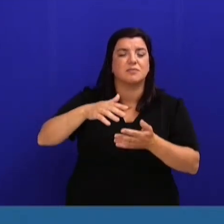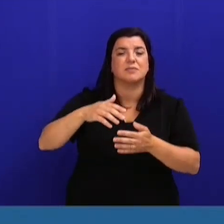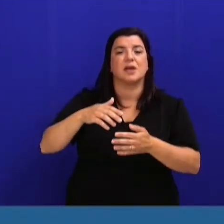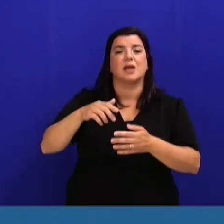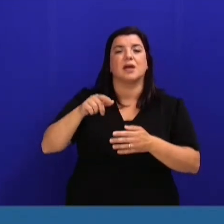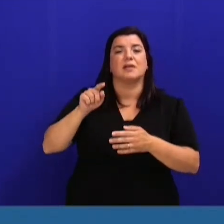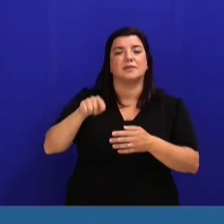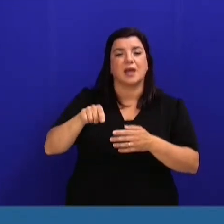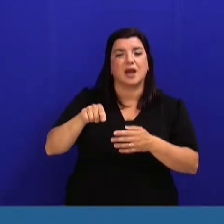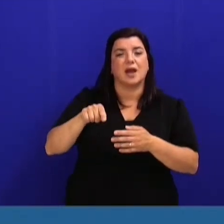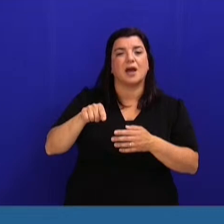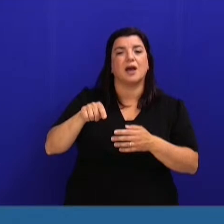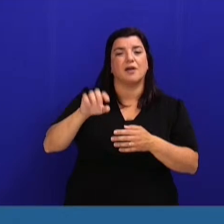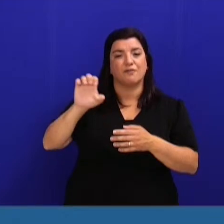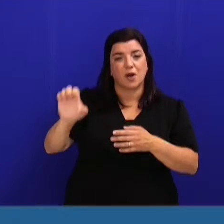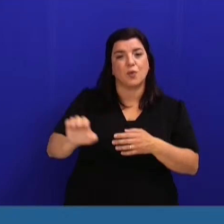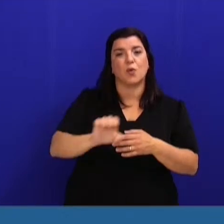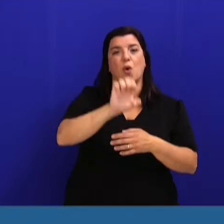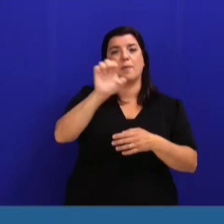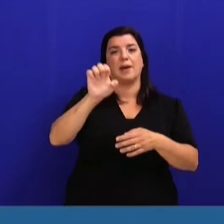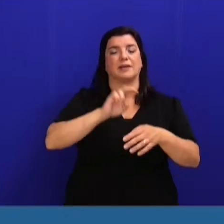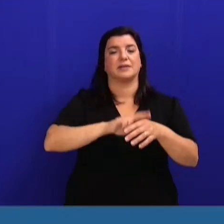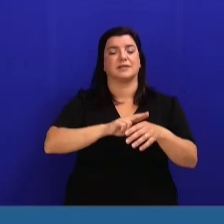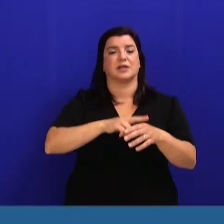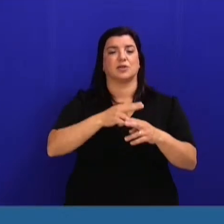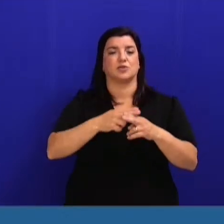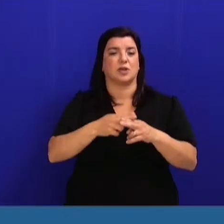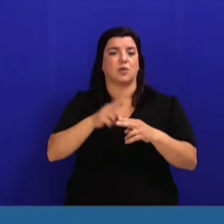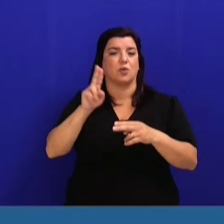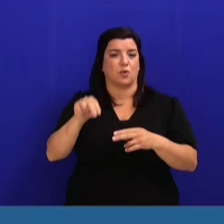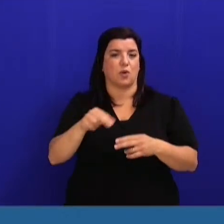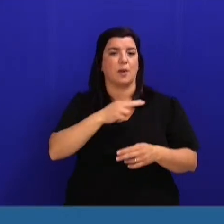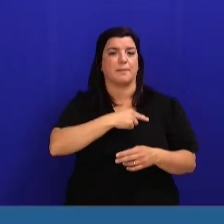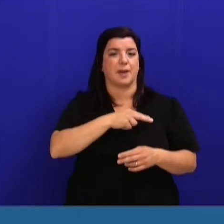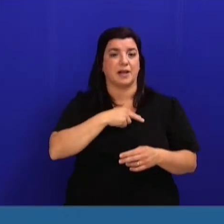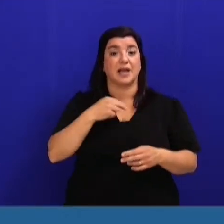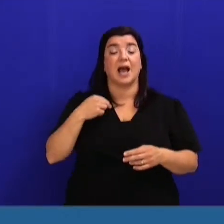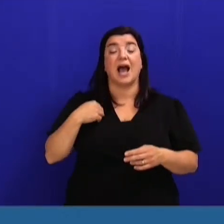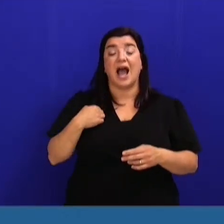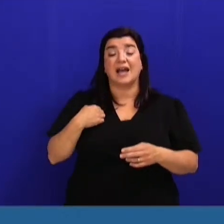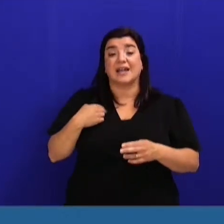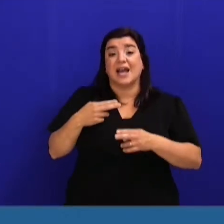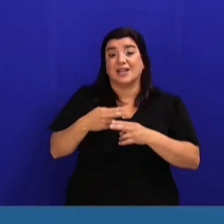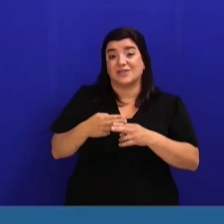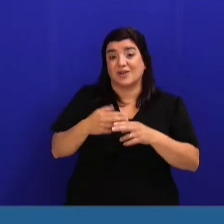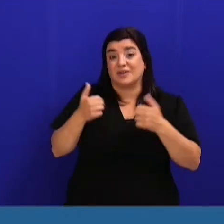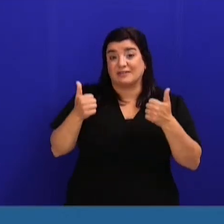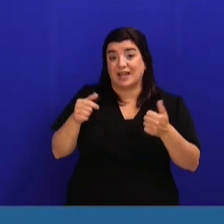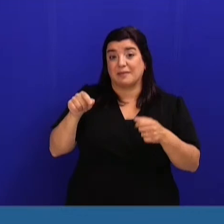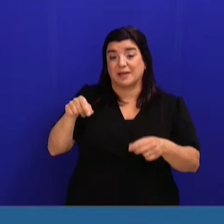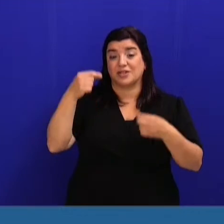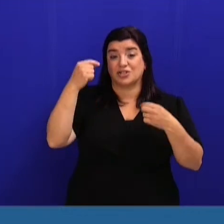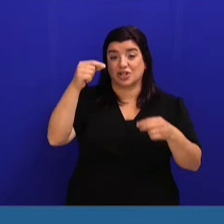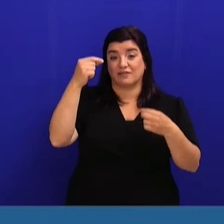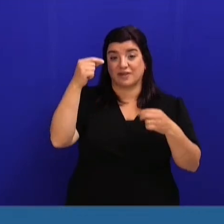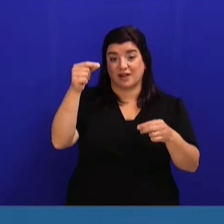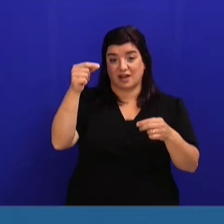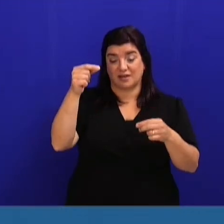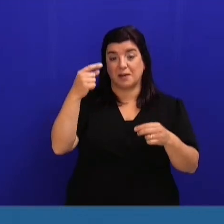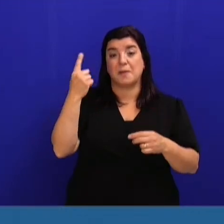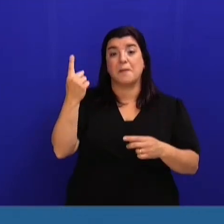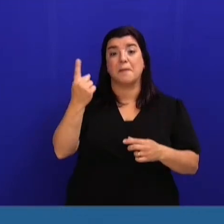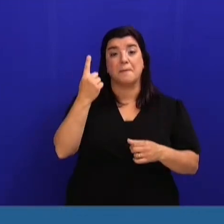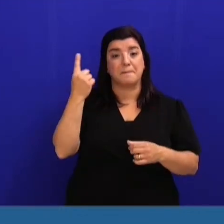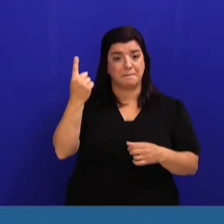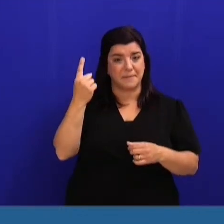iċ-ċertifikat ikun jista' jintuża wkoll mill-Maltina. Allura inti aħna qegħdin diġà nibbenefikaw issa minn dan iċ-ċertifikat li persuni li